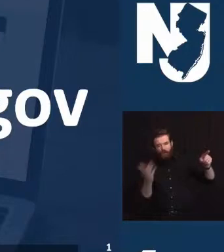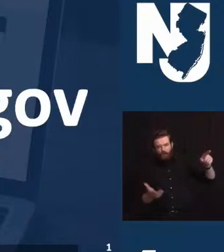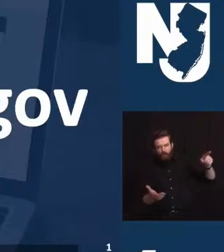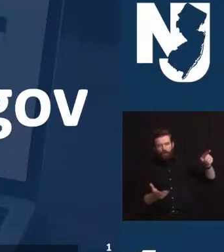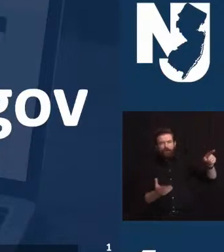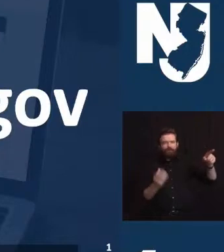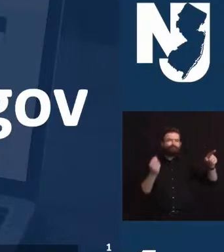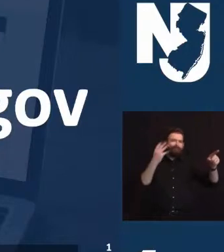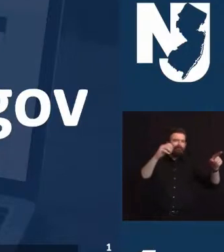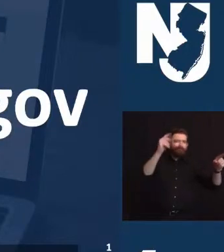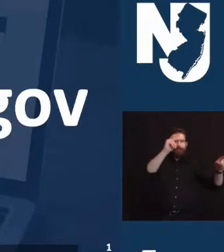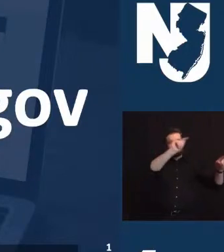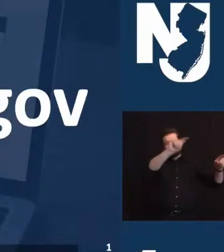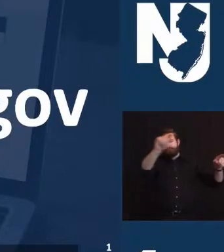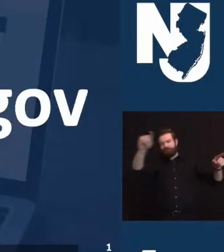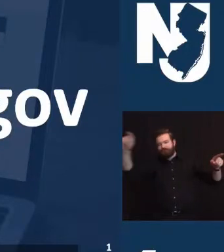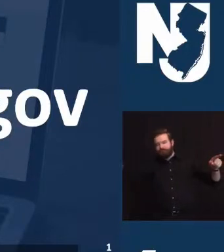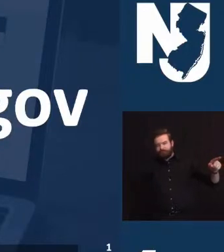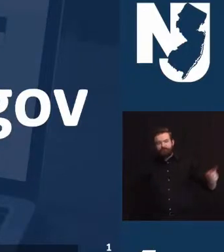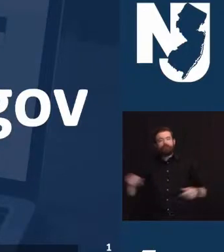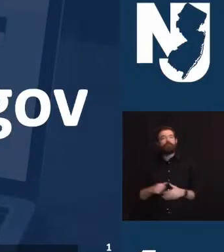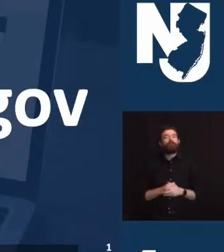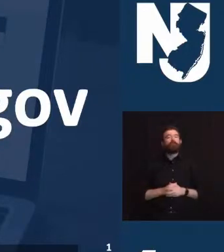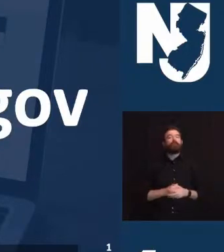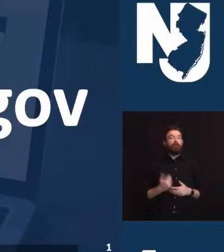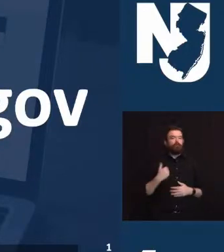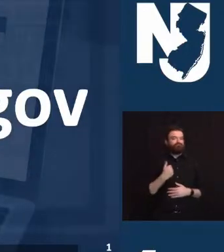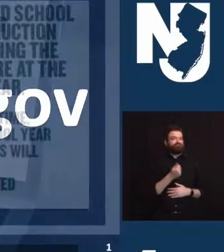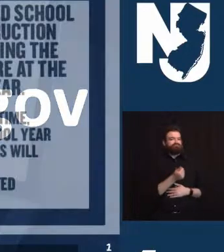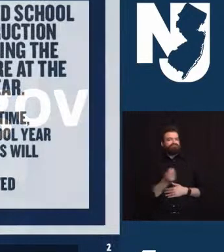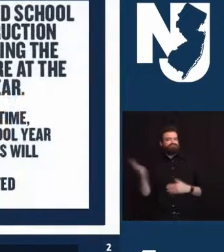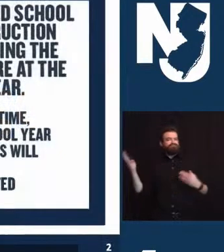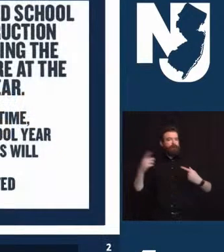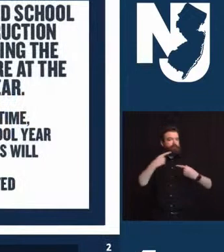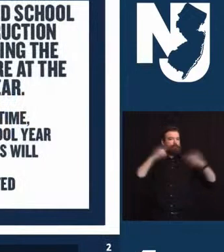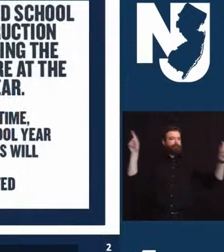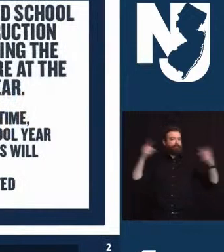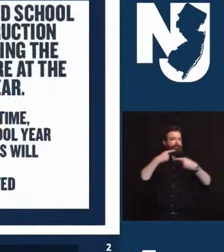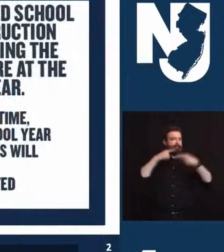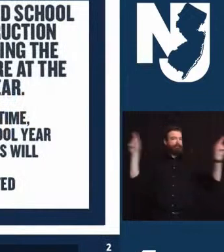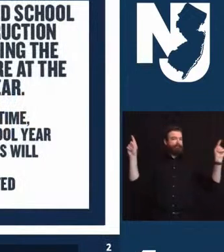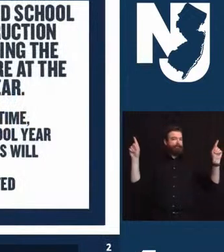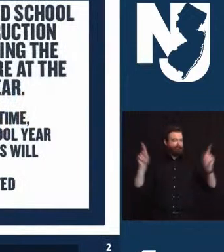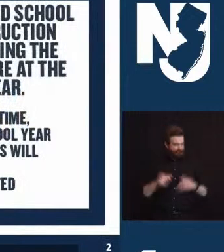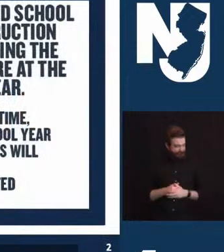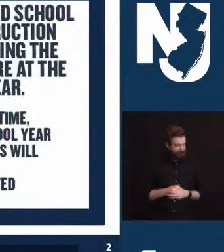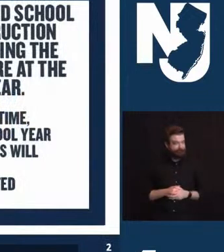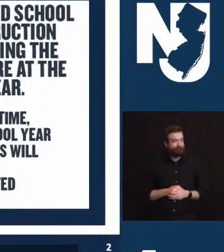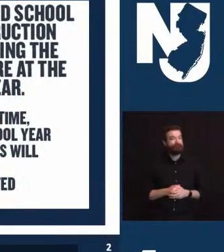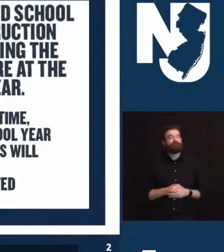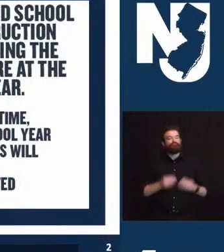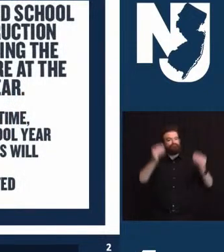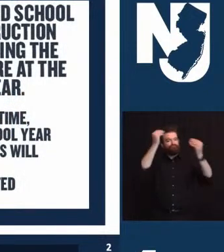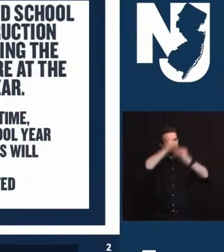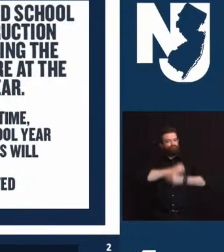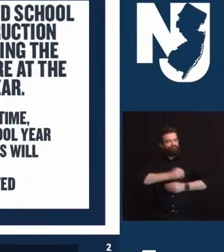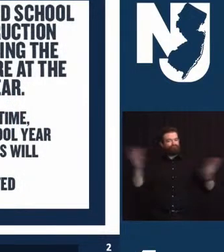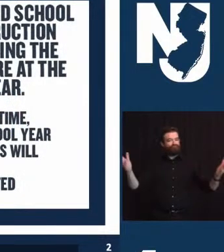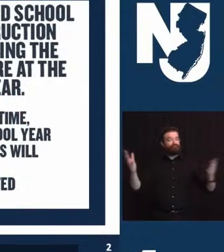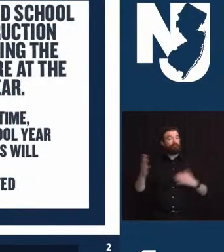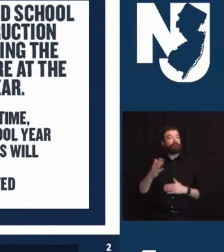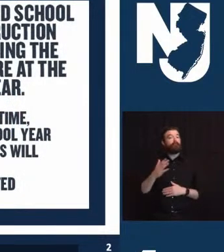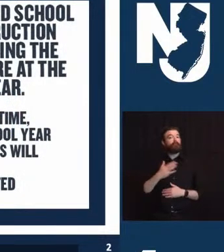Several announcements to lead with, so let's get right at it. First, today, I am announcing that my executive order from